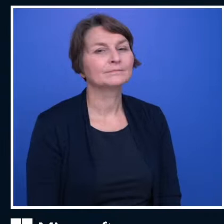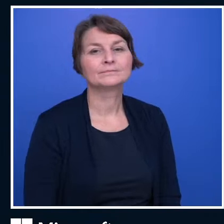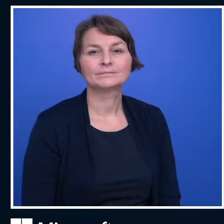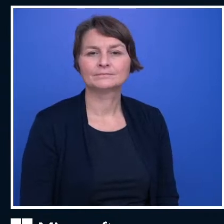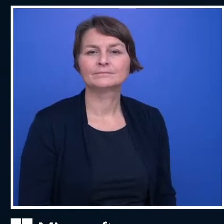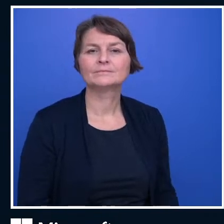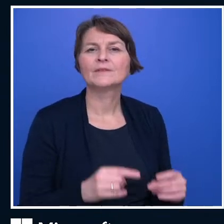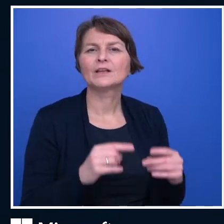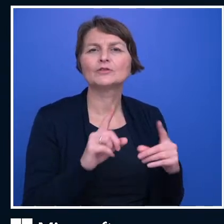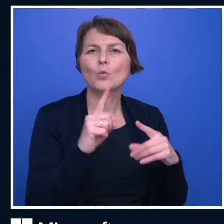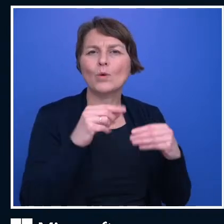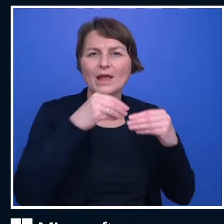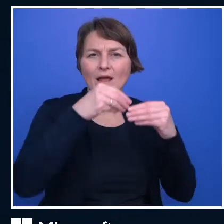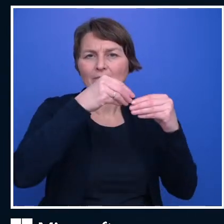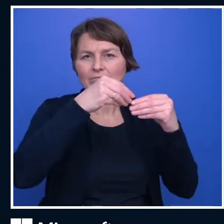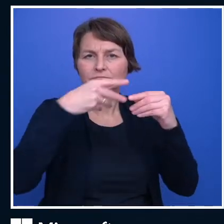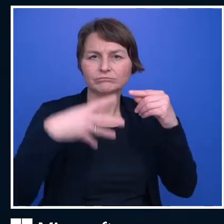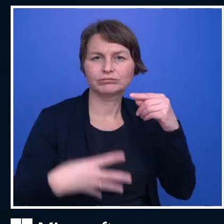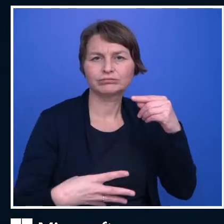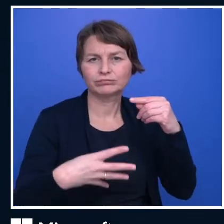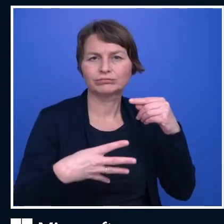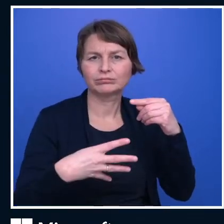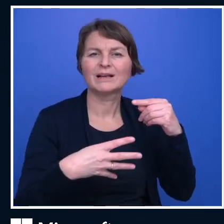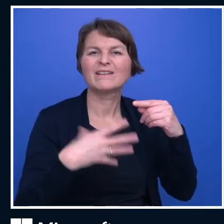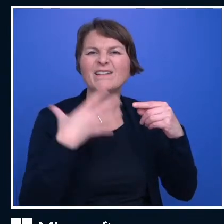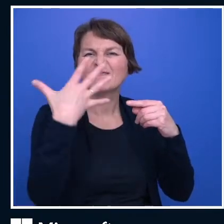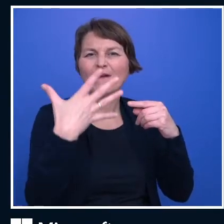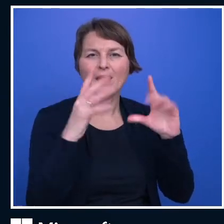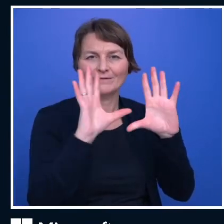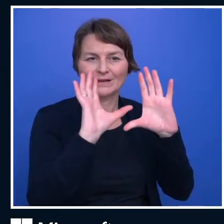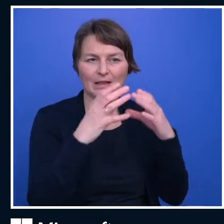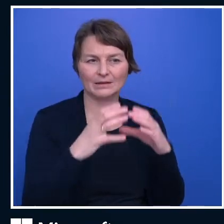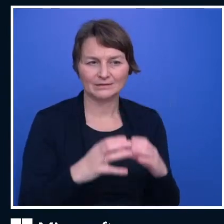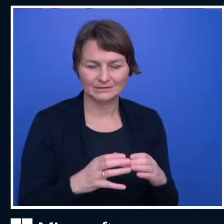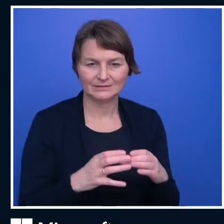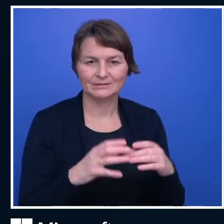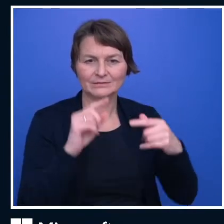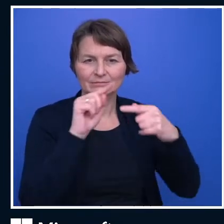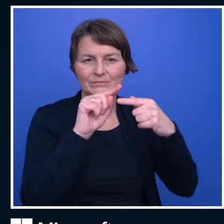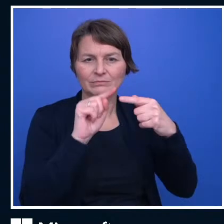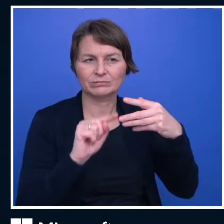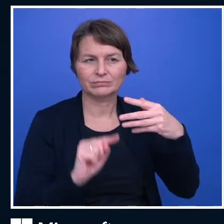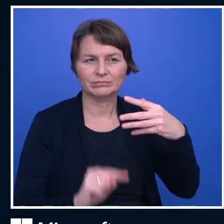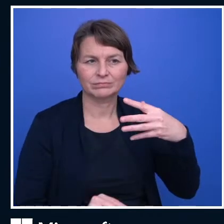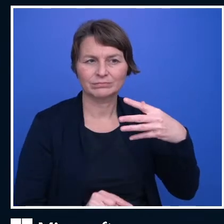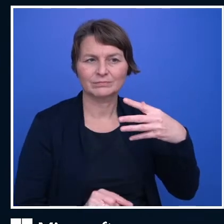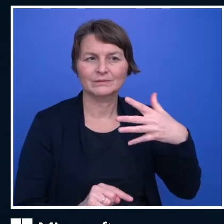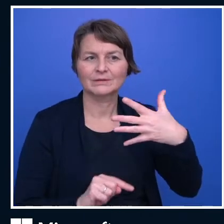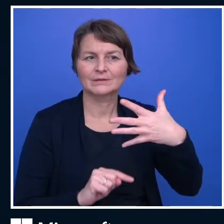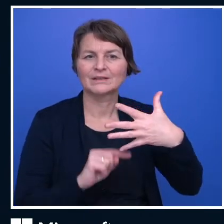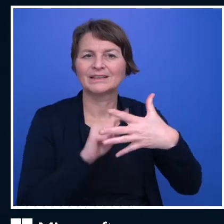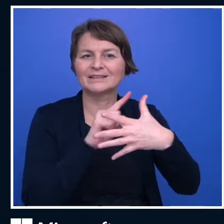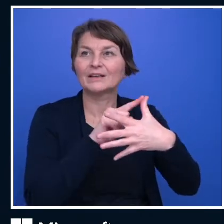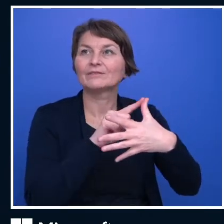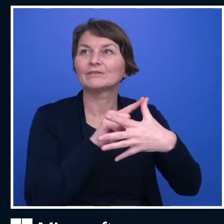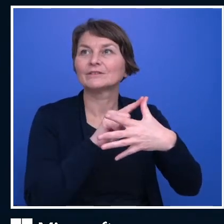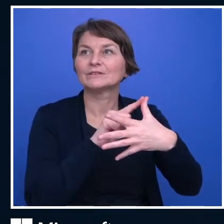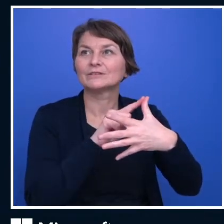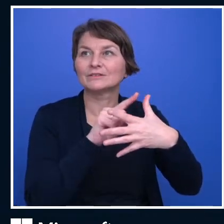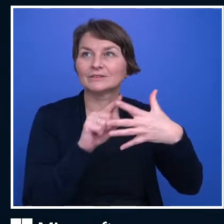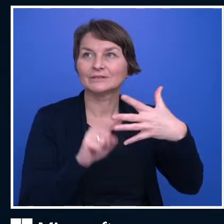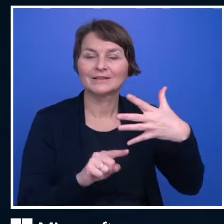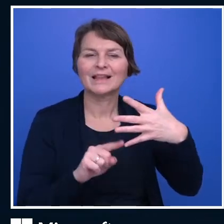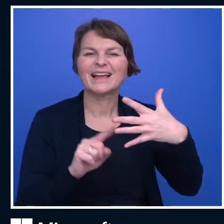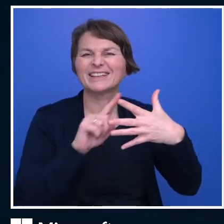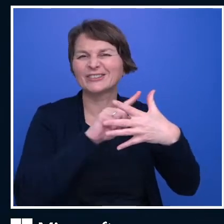different classes. We have a dog barking, an ambulance, a fire truck, and the sounds of general traffic. So